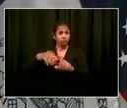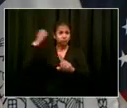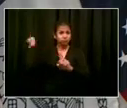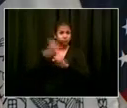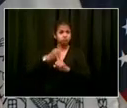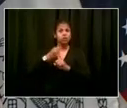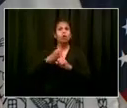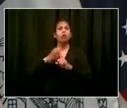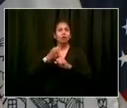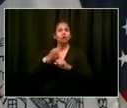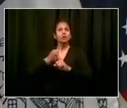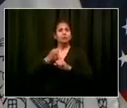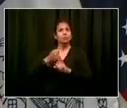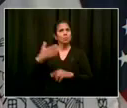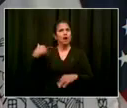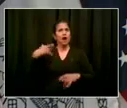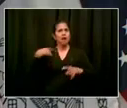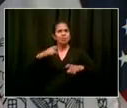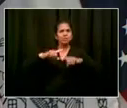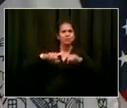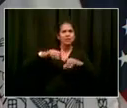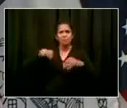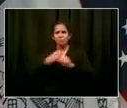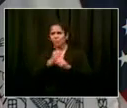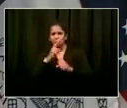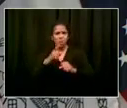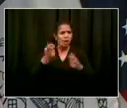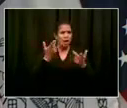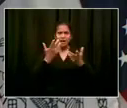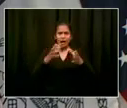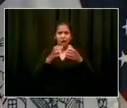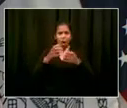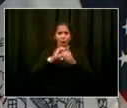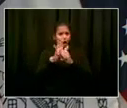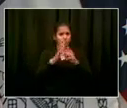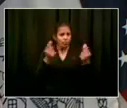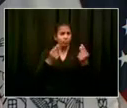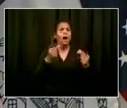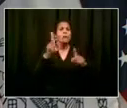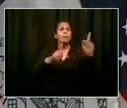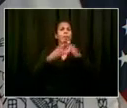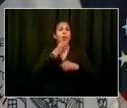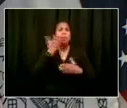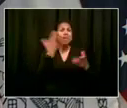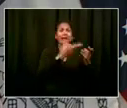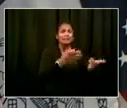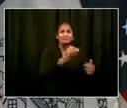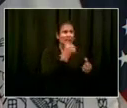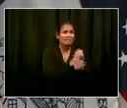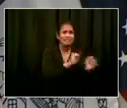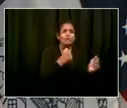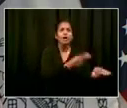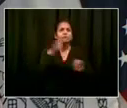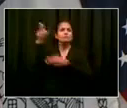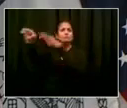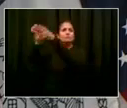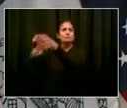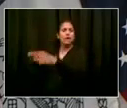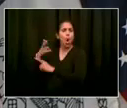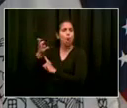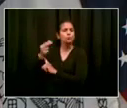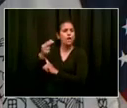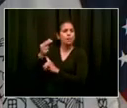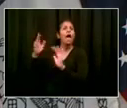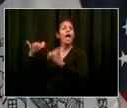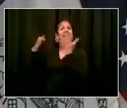where we expect to be able to do the best to support homeless folks. We never intended to be in hotels on a